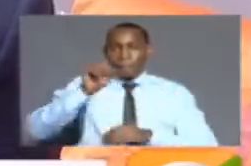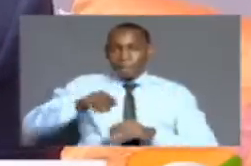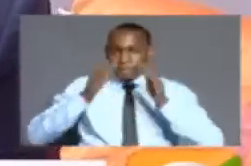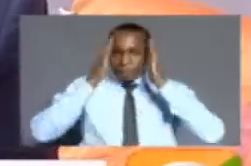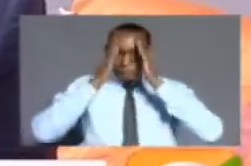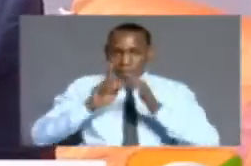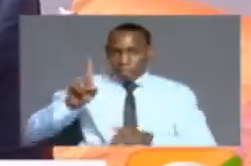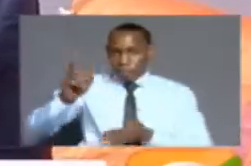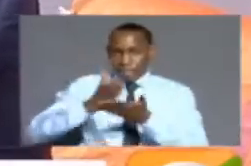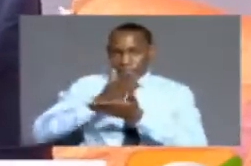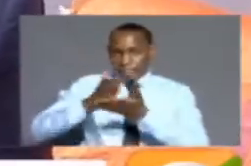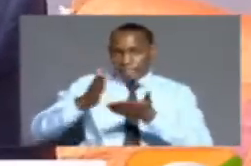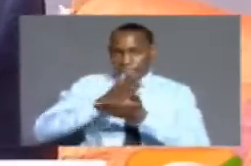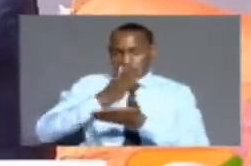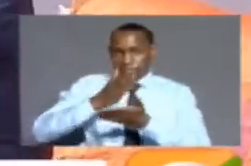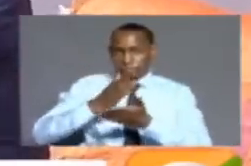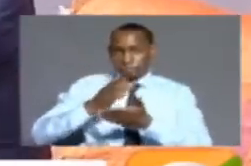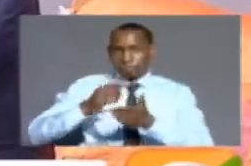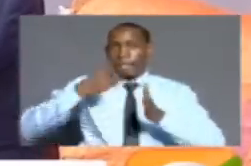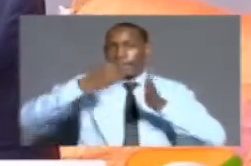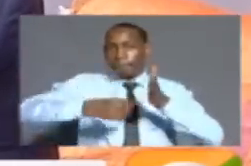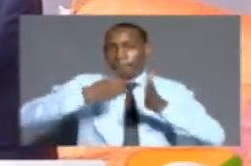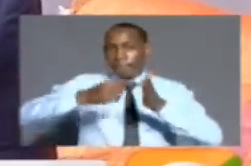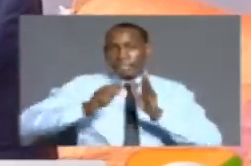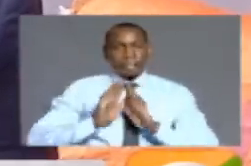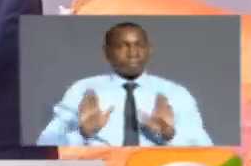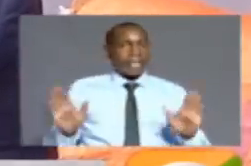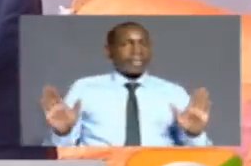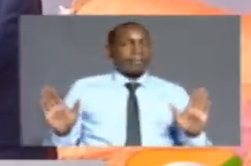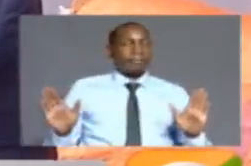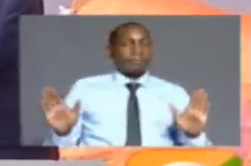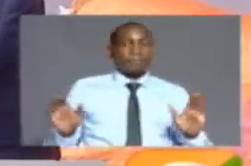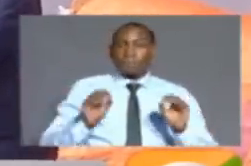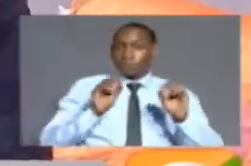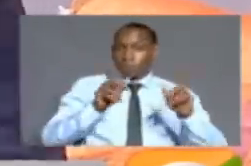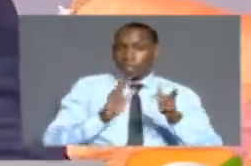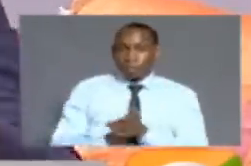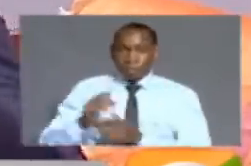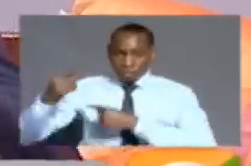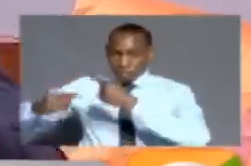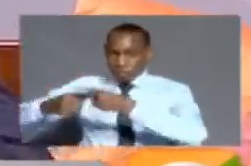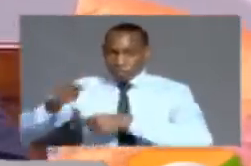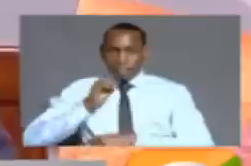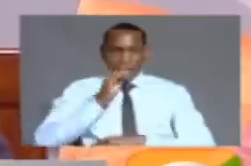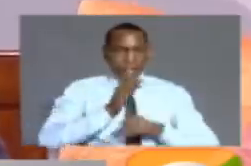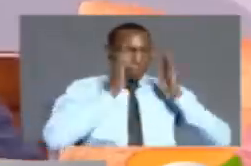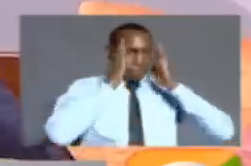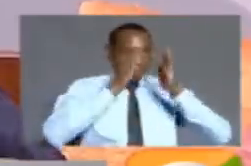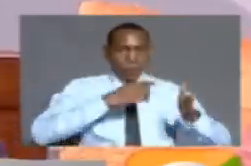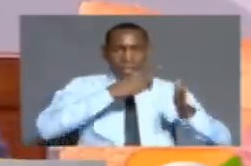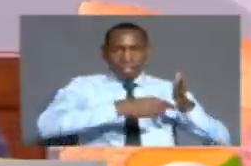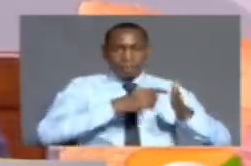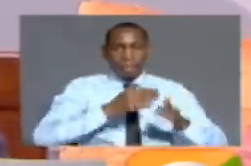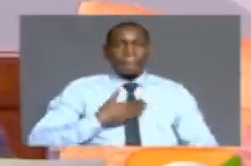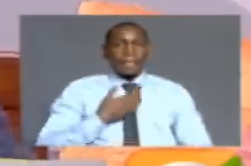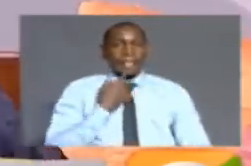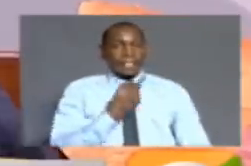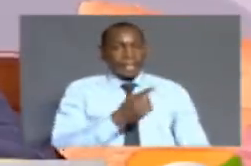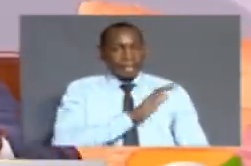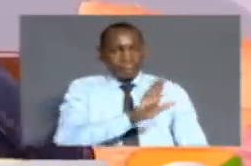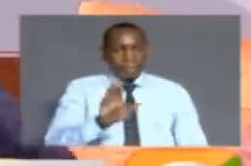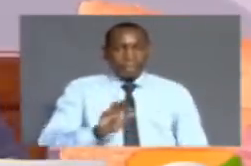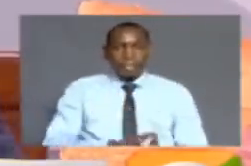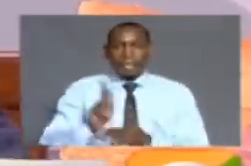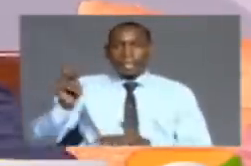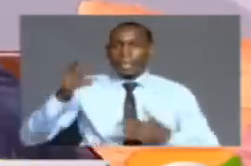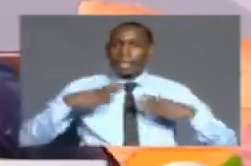one sector, which is manufacturing. Okay? Go on. If they focus on manufacturing, yeah. I can tell you, Kenyans